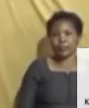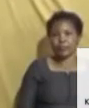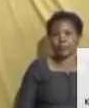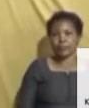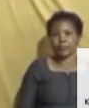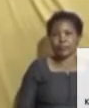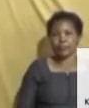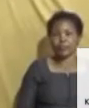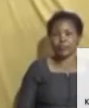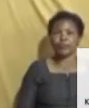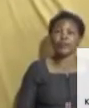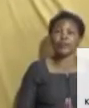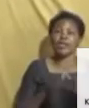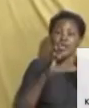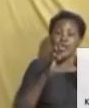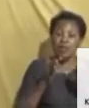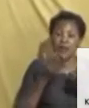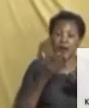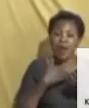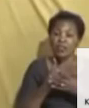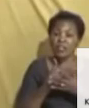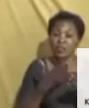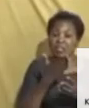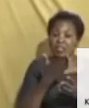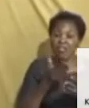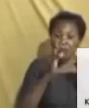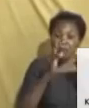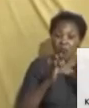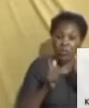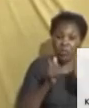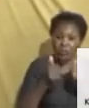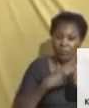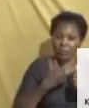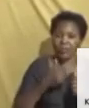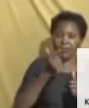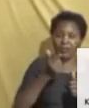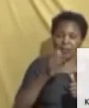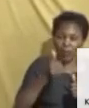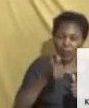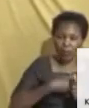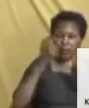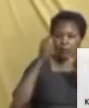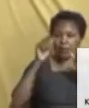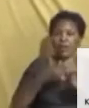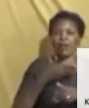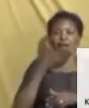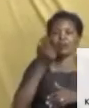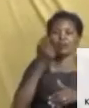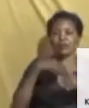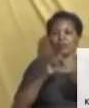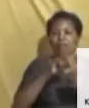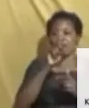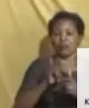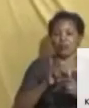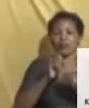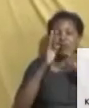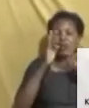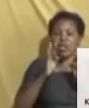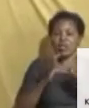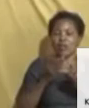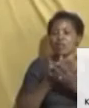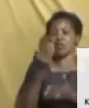If there is anything that I have not said, I will answer it in the questions, should any be